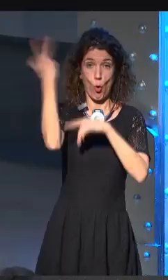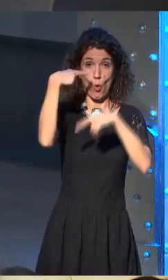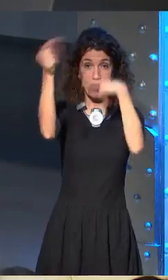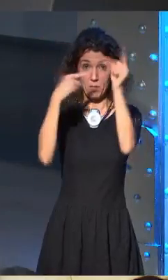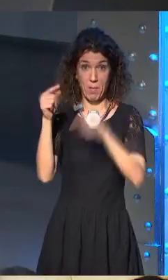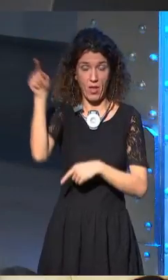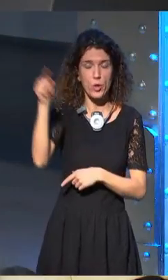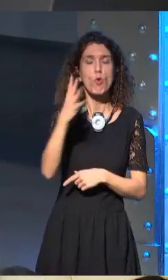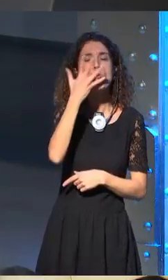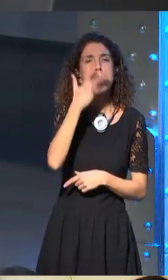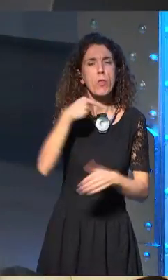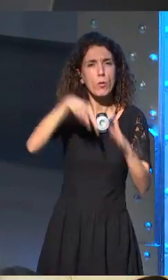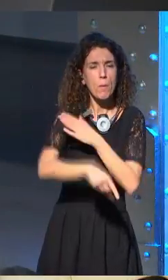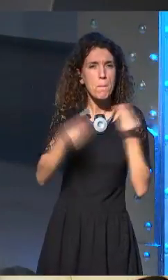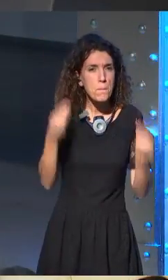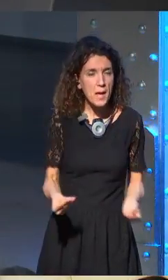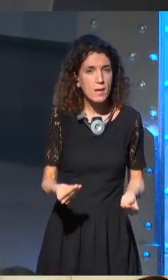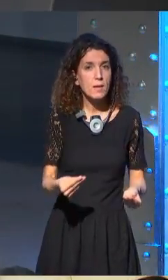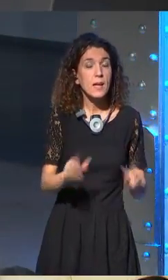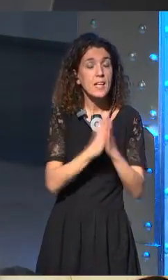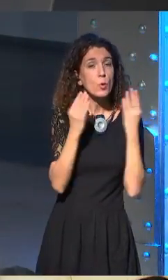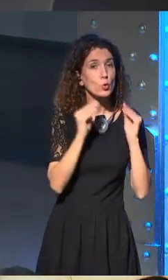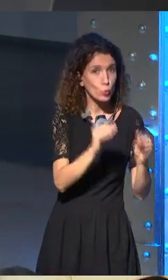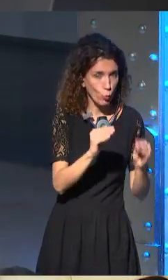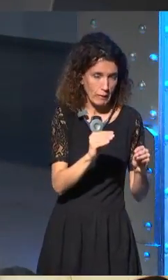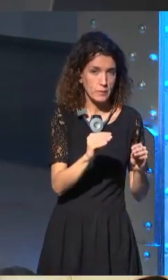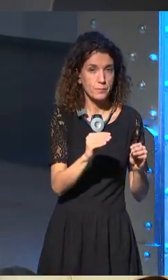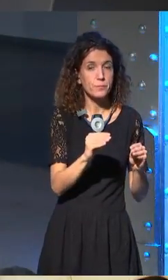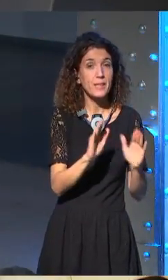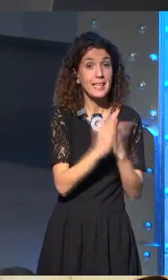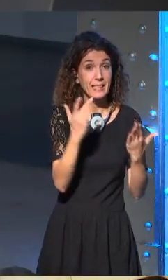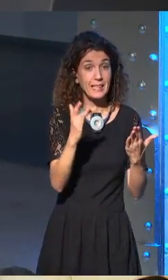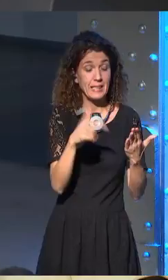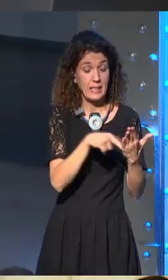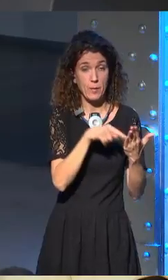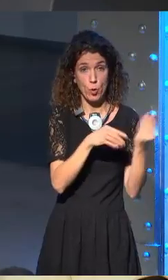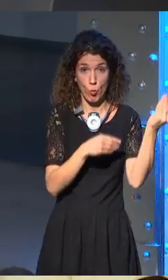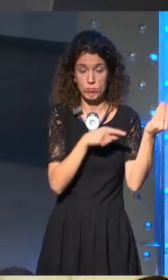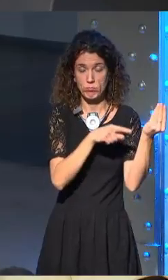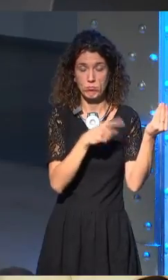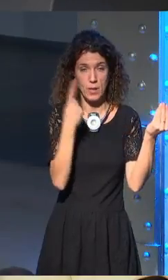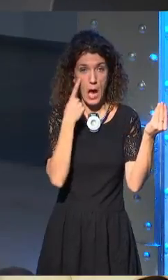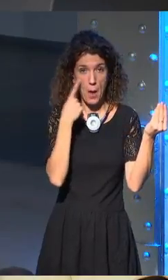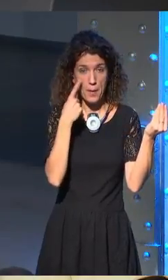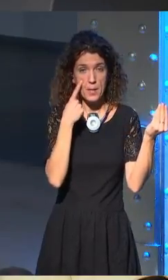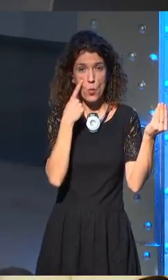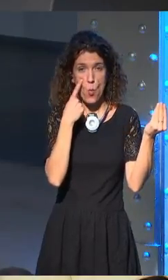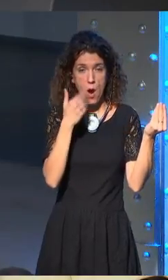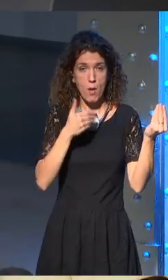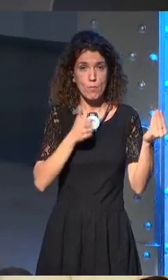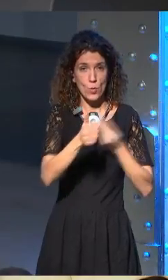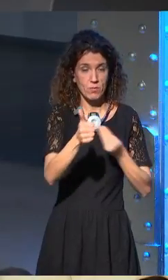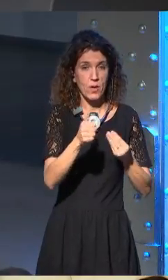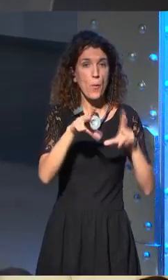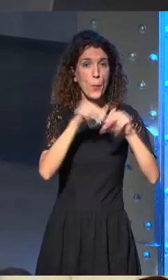cosas. We are here today among other things because we want to find about your book. And by the way, we're